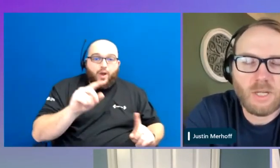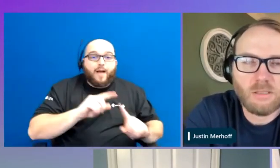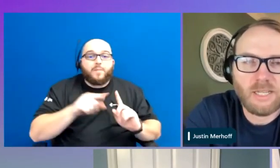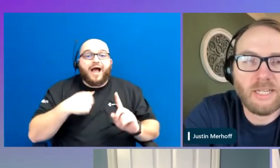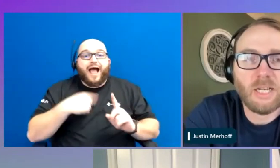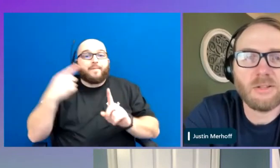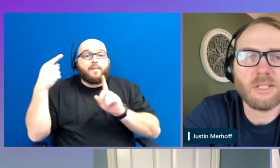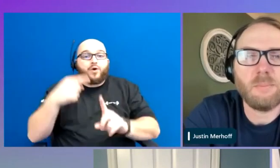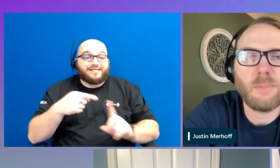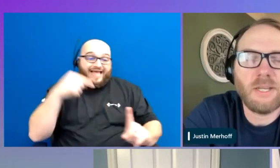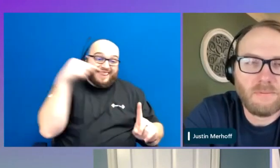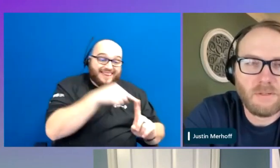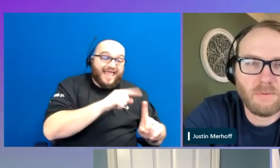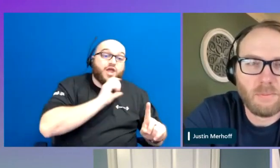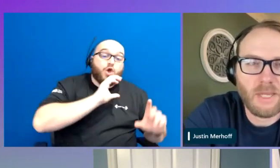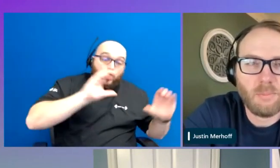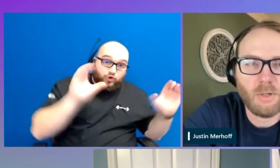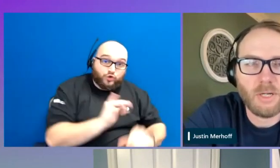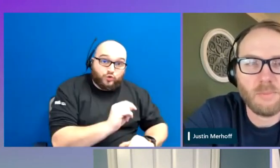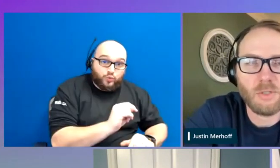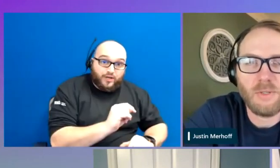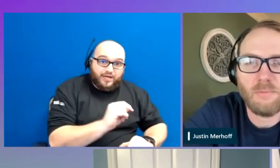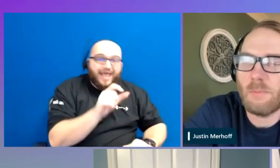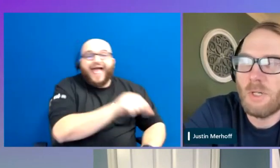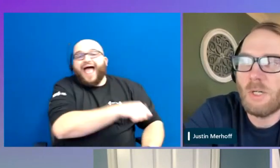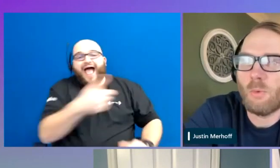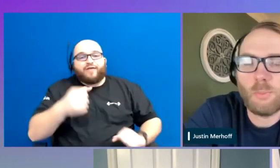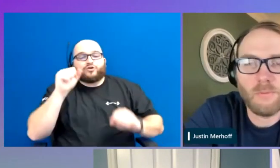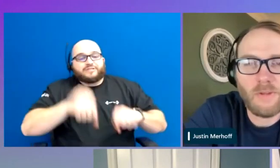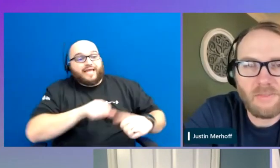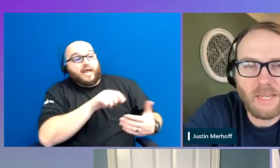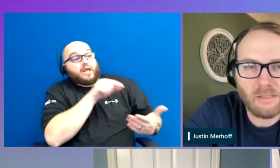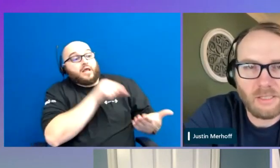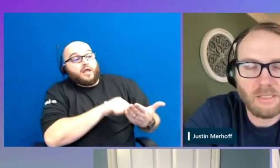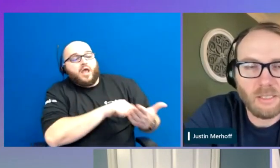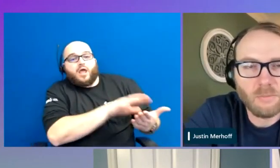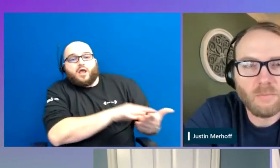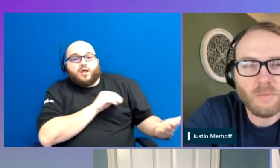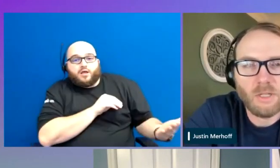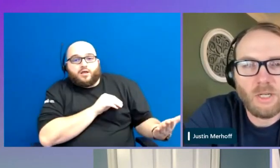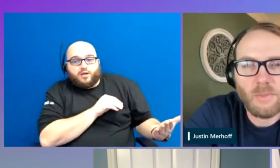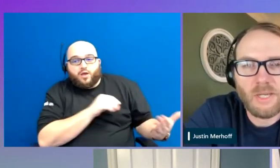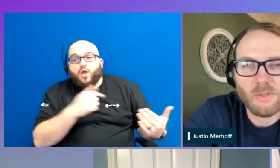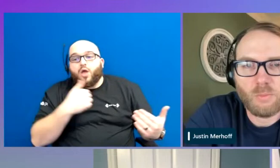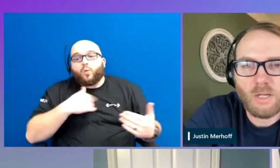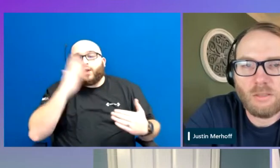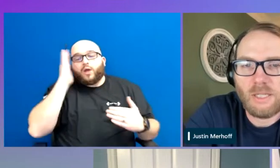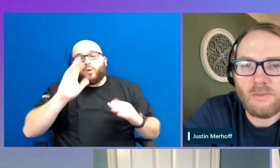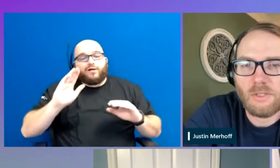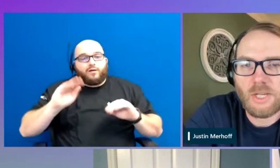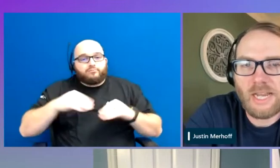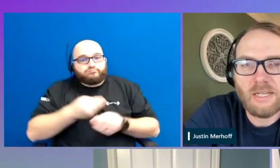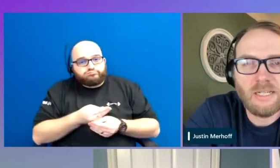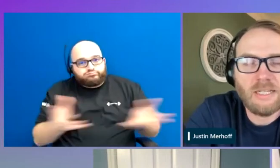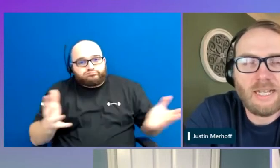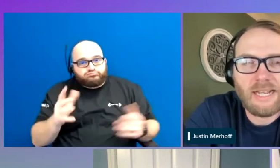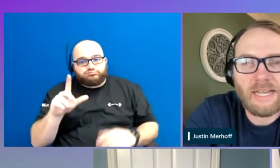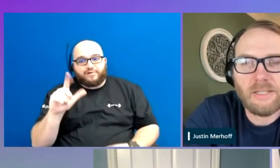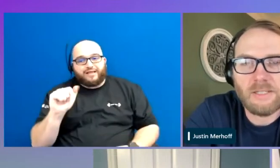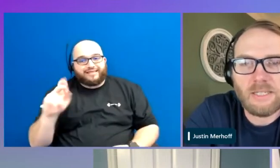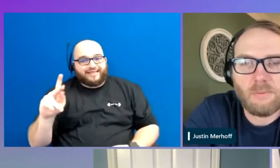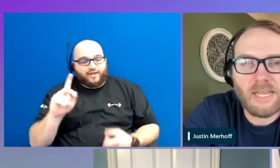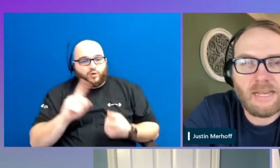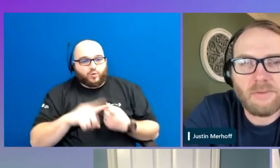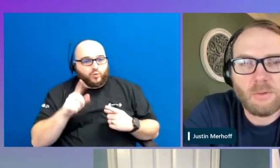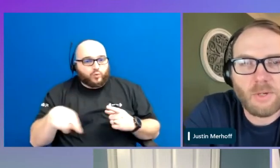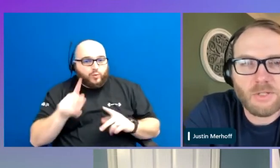as well, and others can benefit from that program. So we'll provide that link as well in the chat.